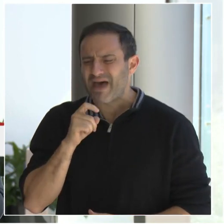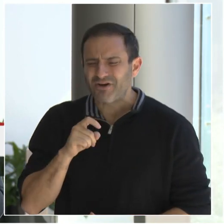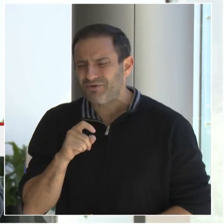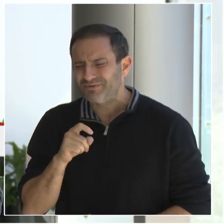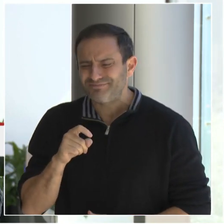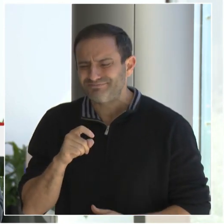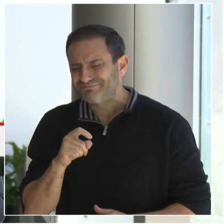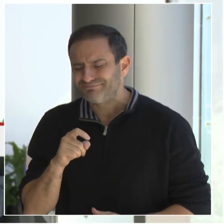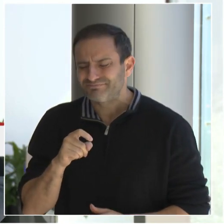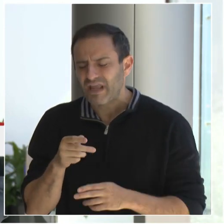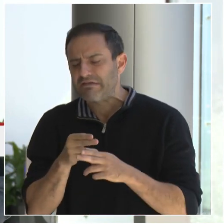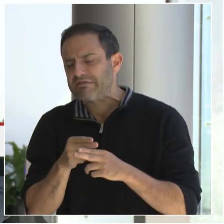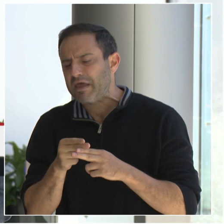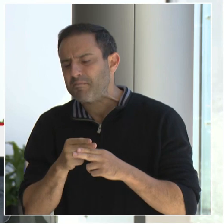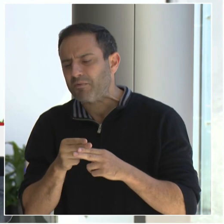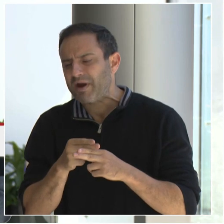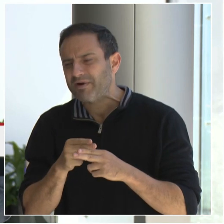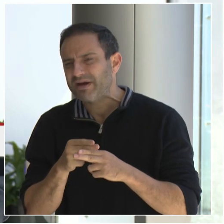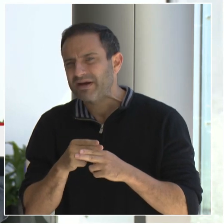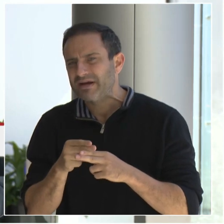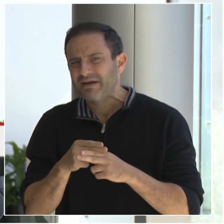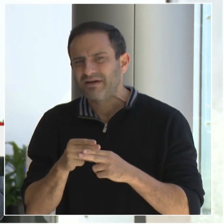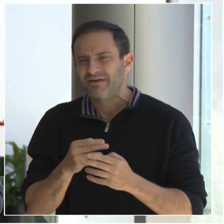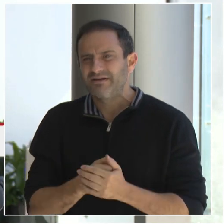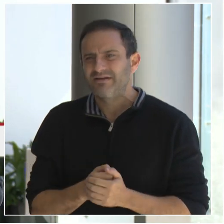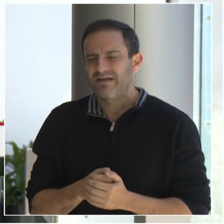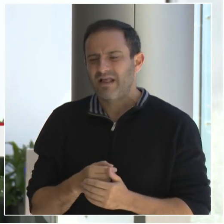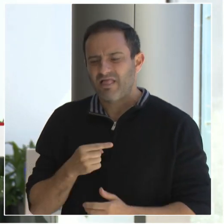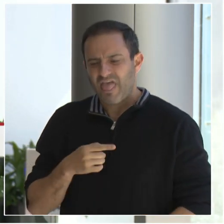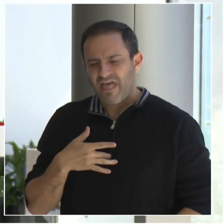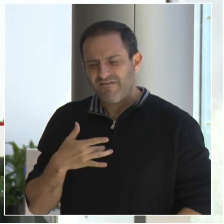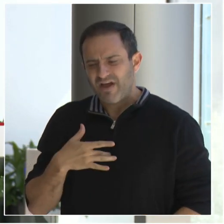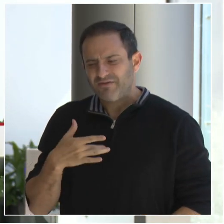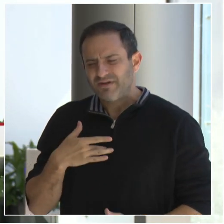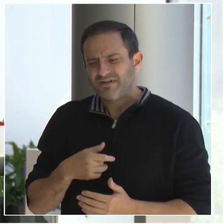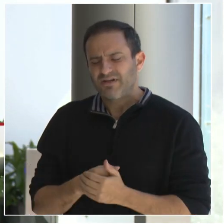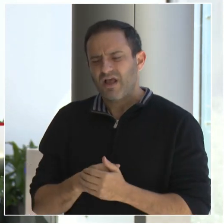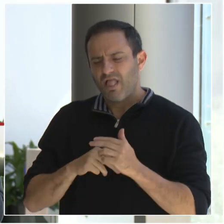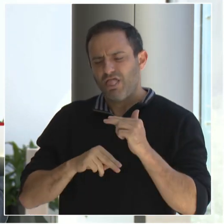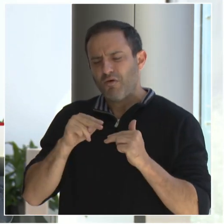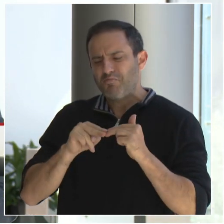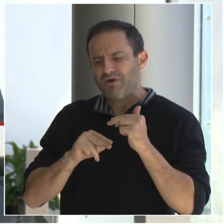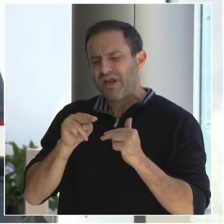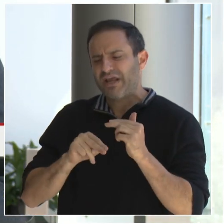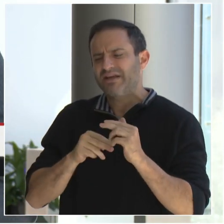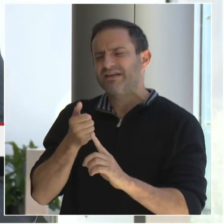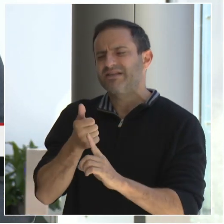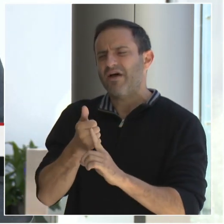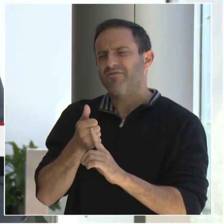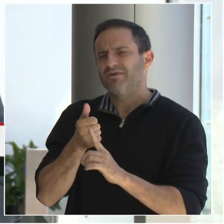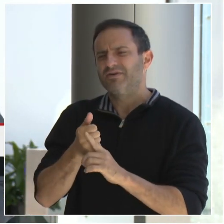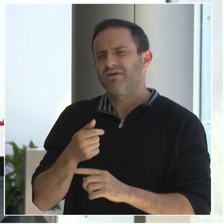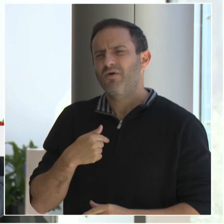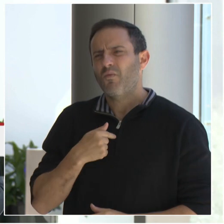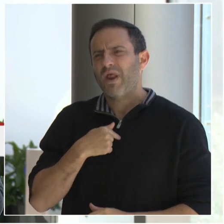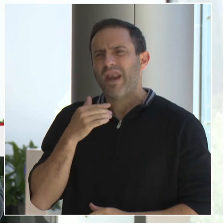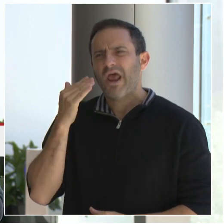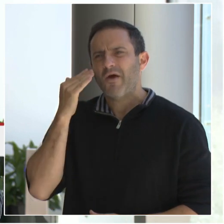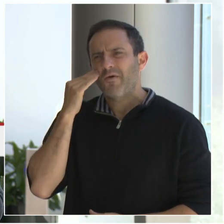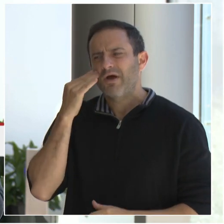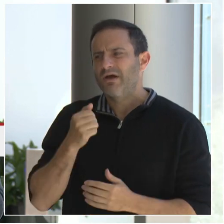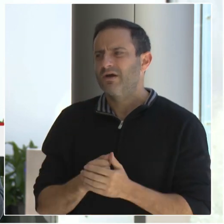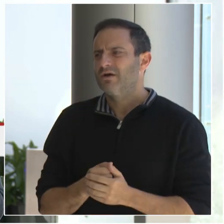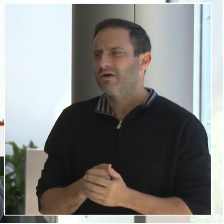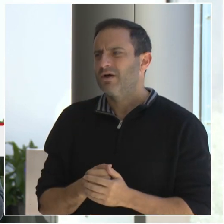or temporary is how they felt. In the building itself, we know, though, how